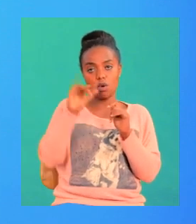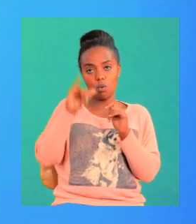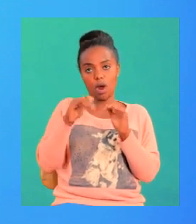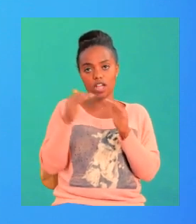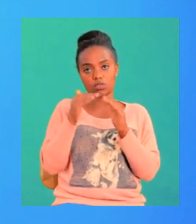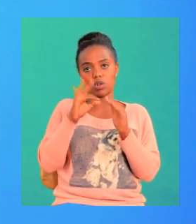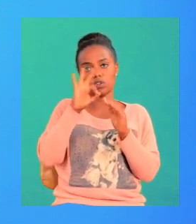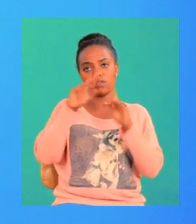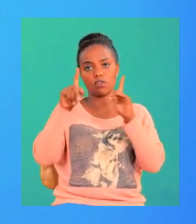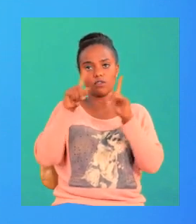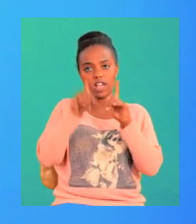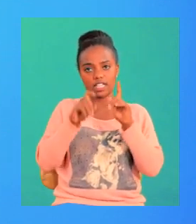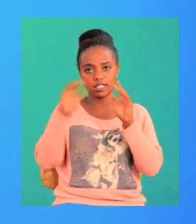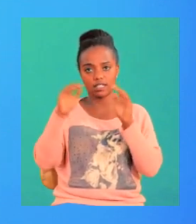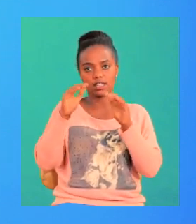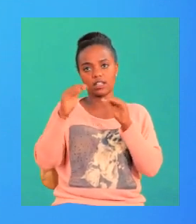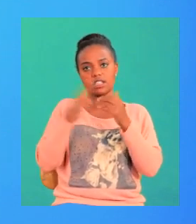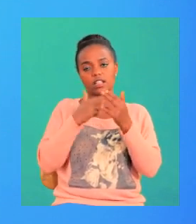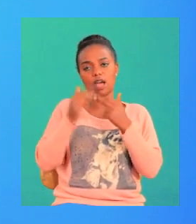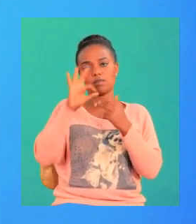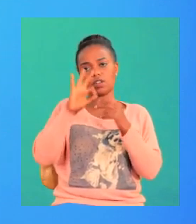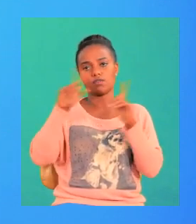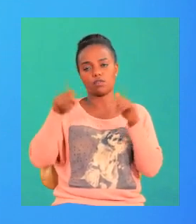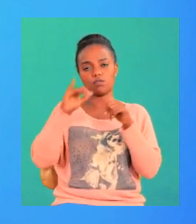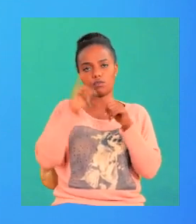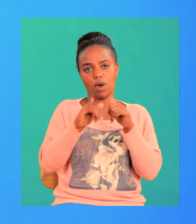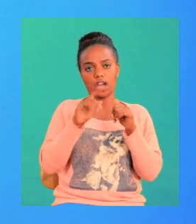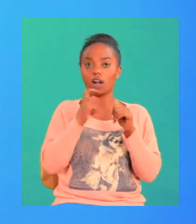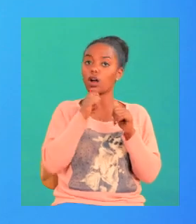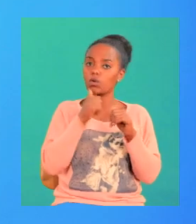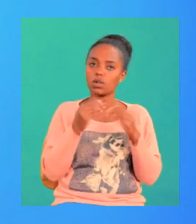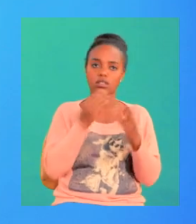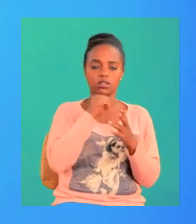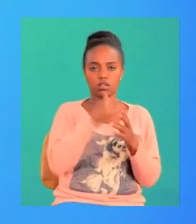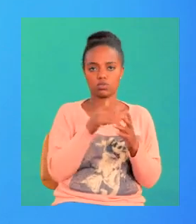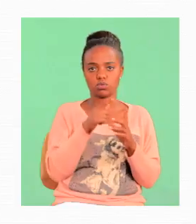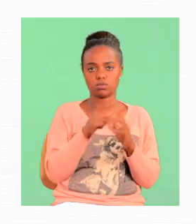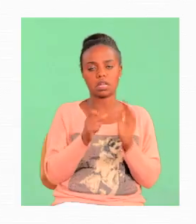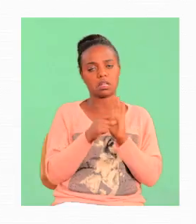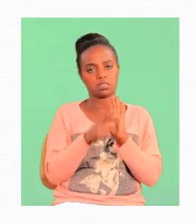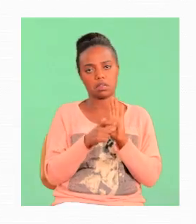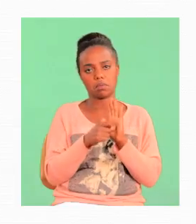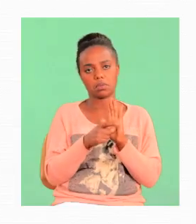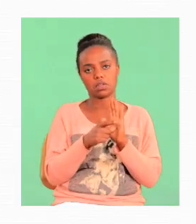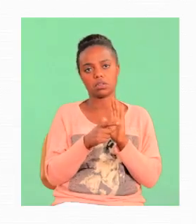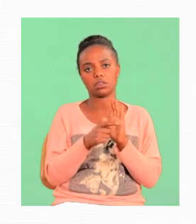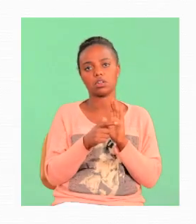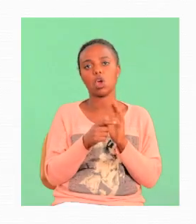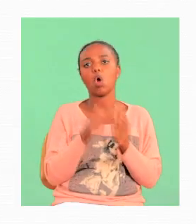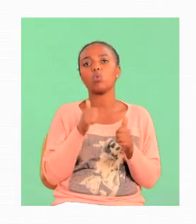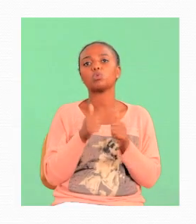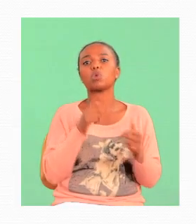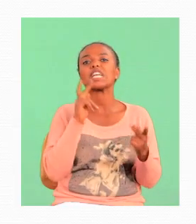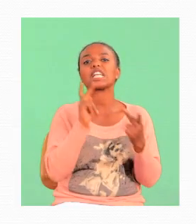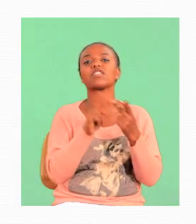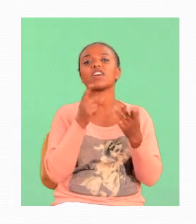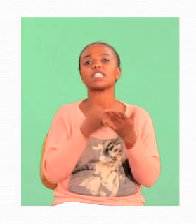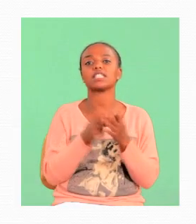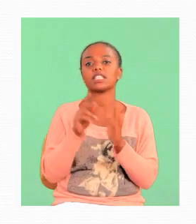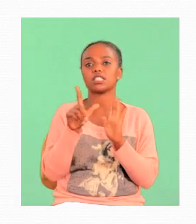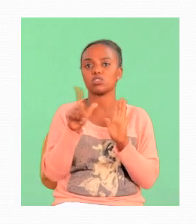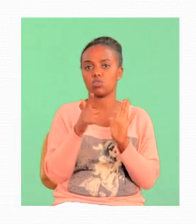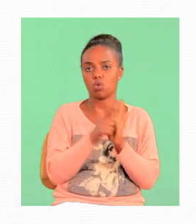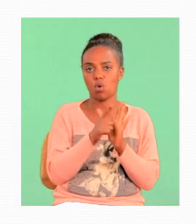y. Otherwise, it doesn't give you. So, for example, from this set, which one satisfies this property? F